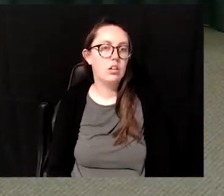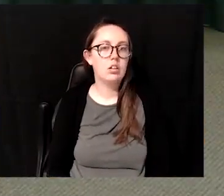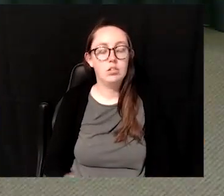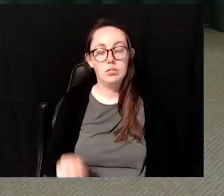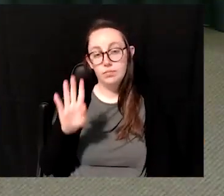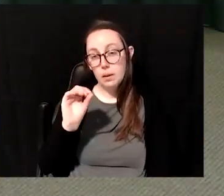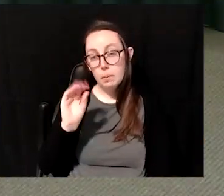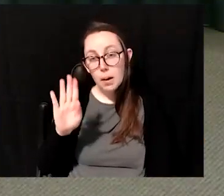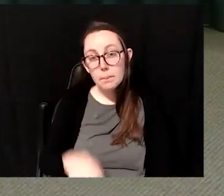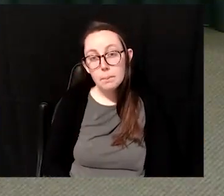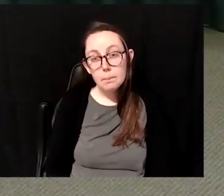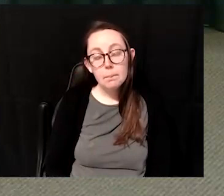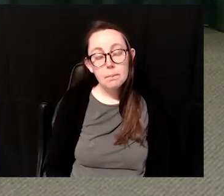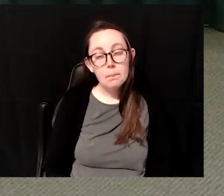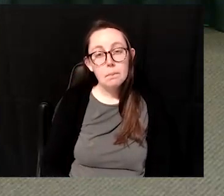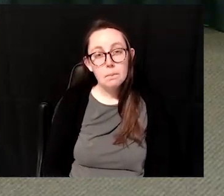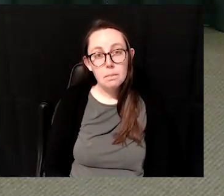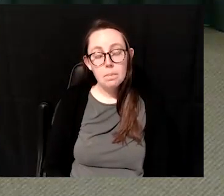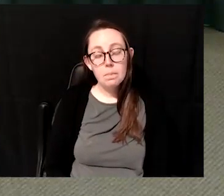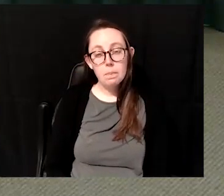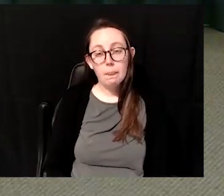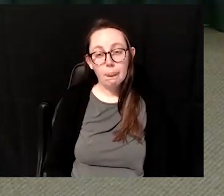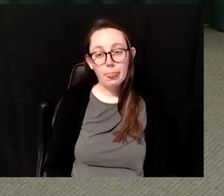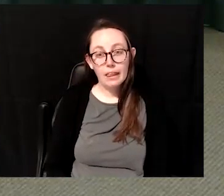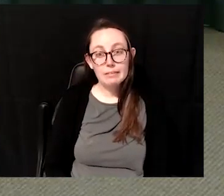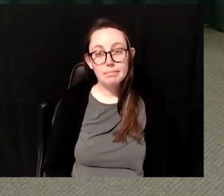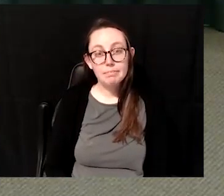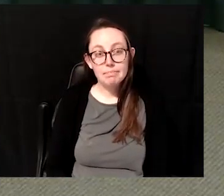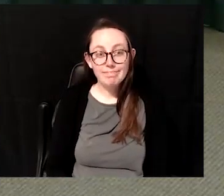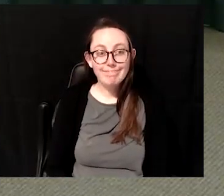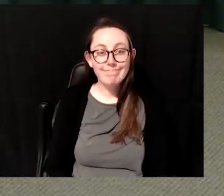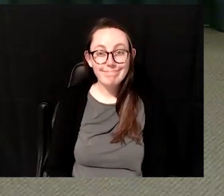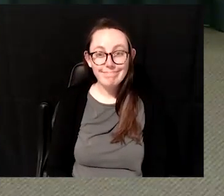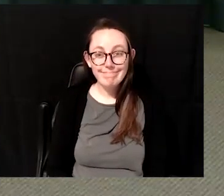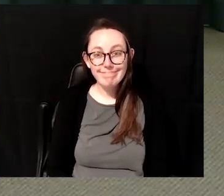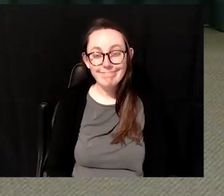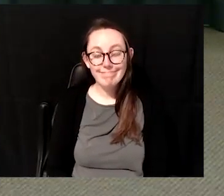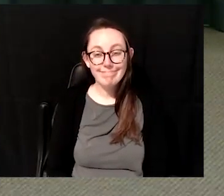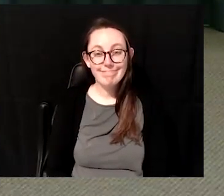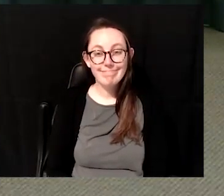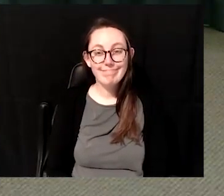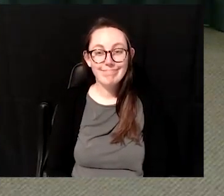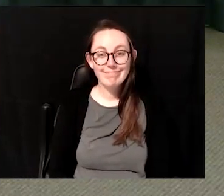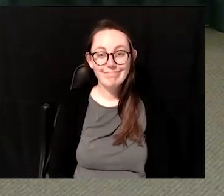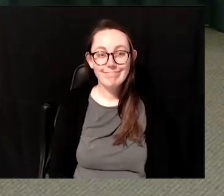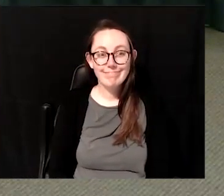all right thank you